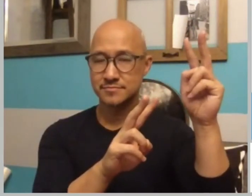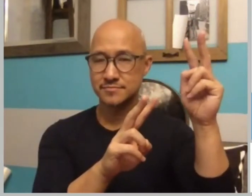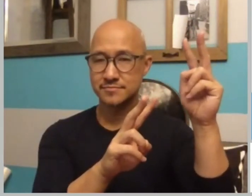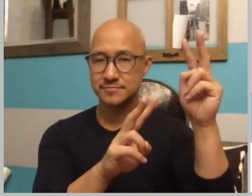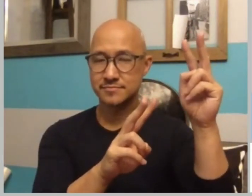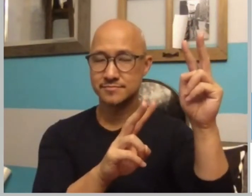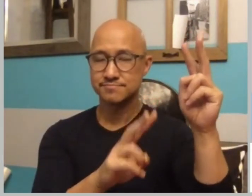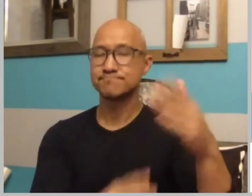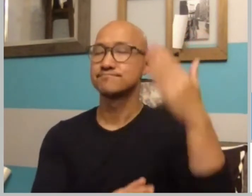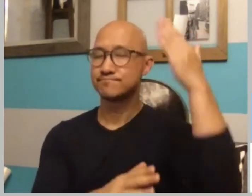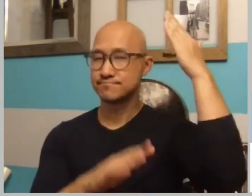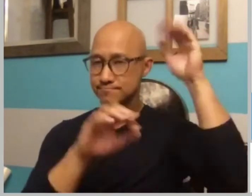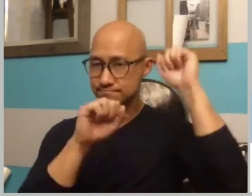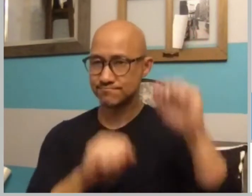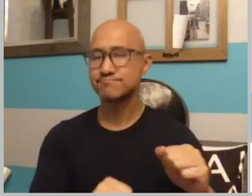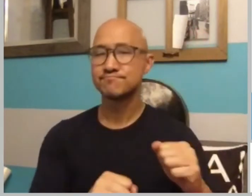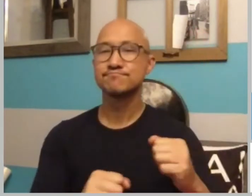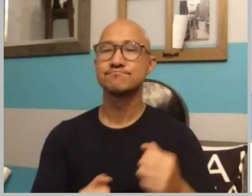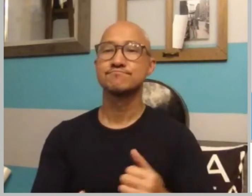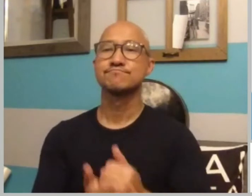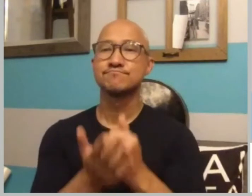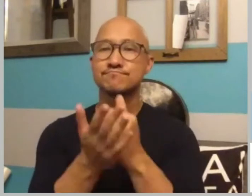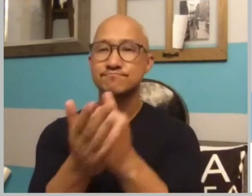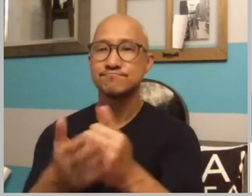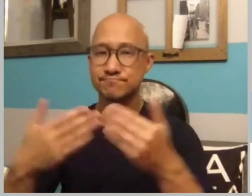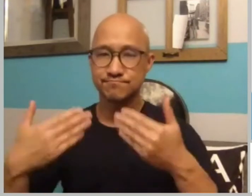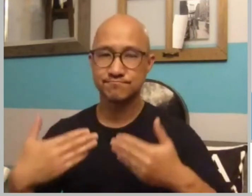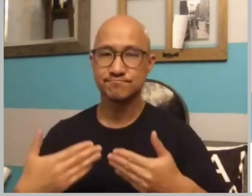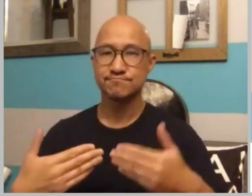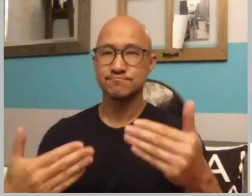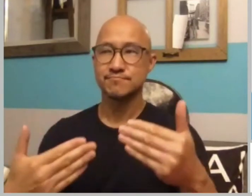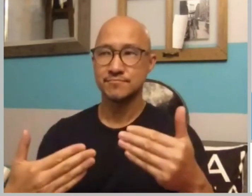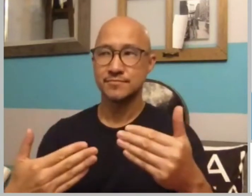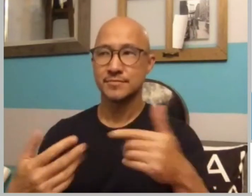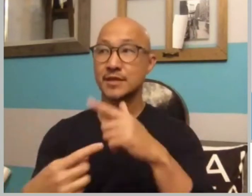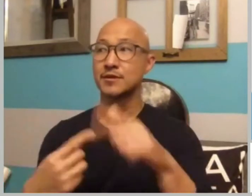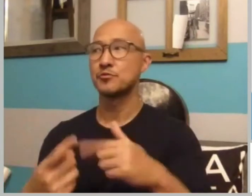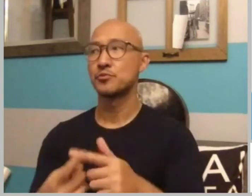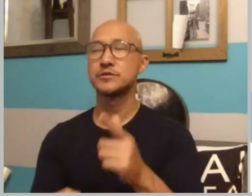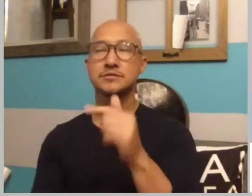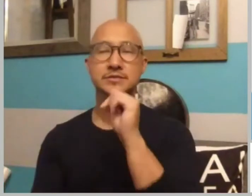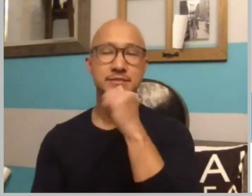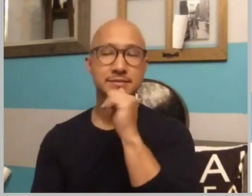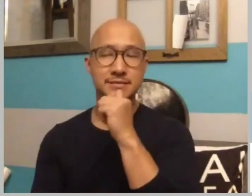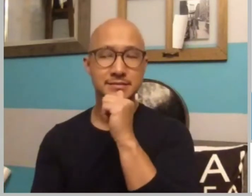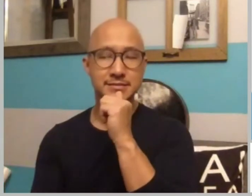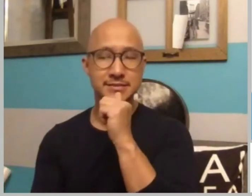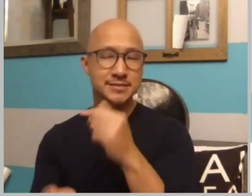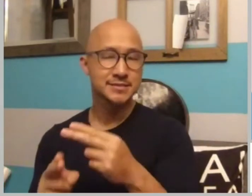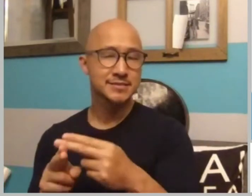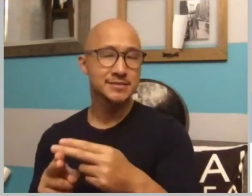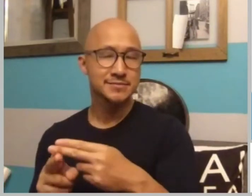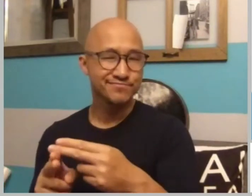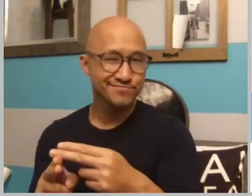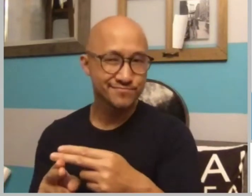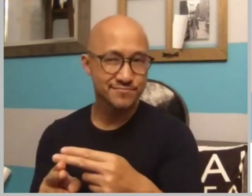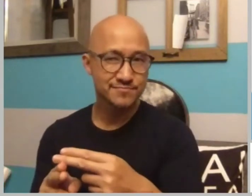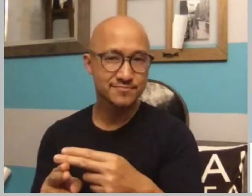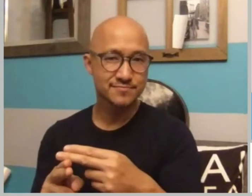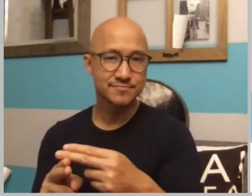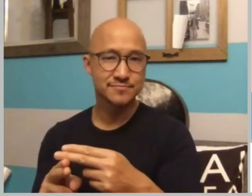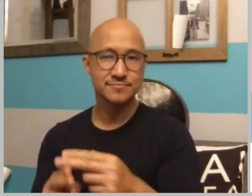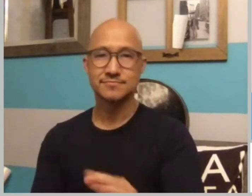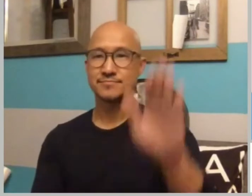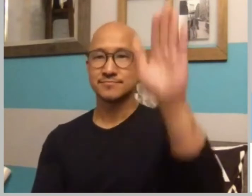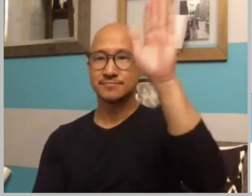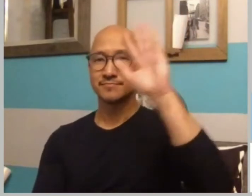what, he can carry you through. And he says, after you've suffered for a little while, the God of all grace, who has